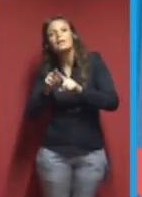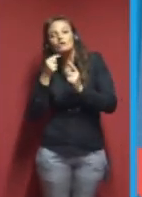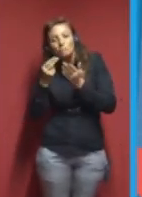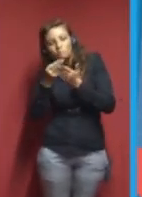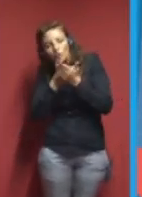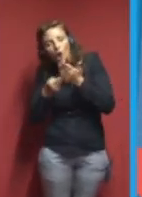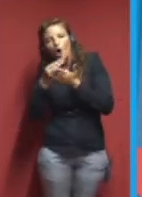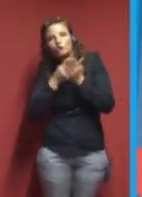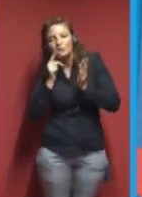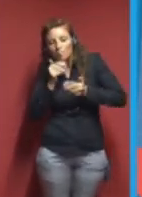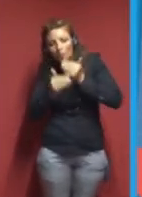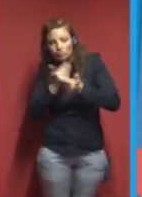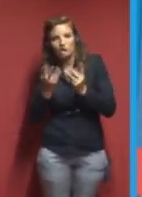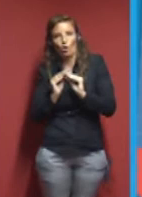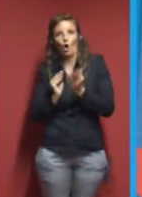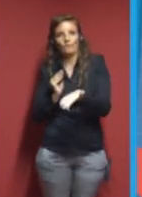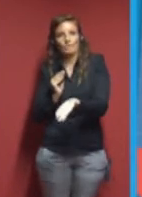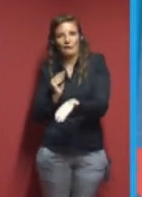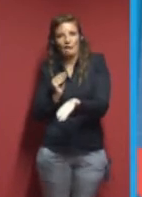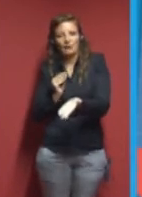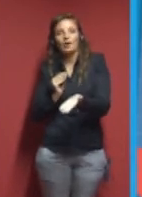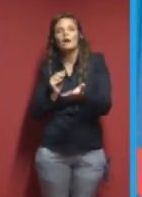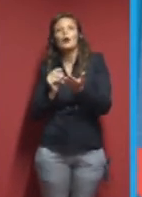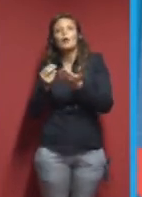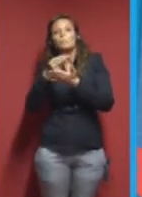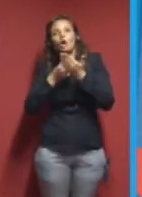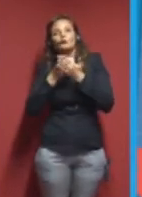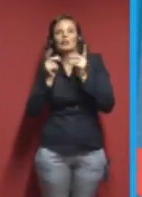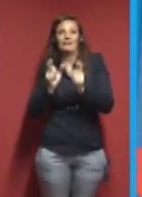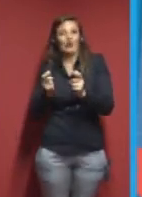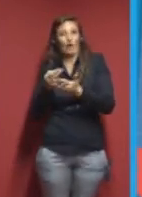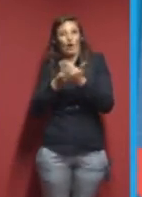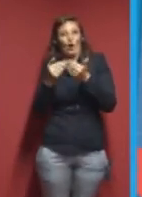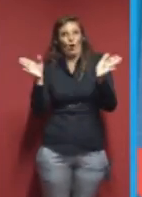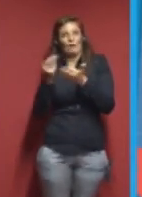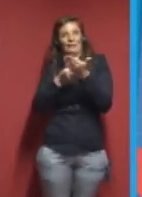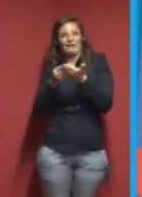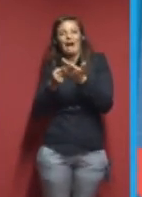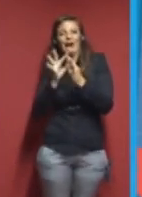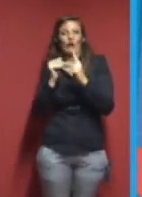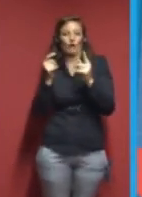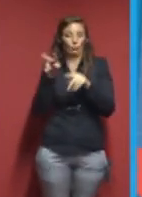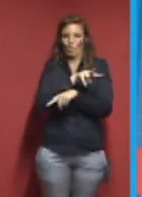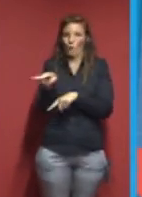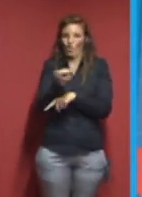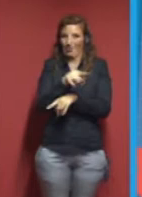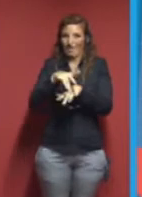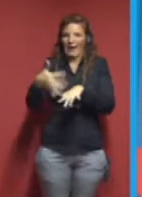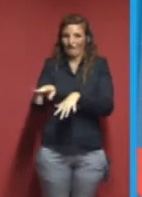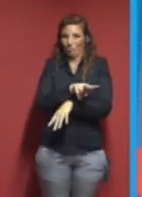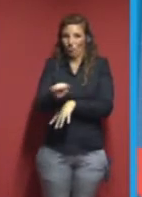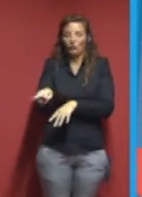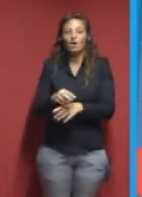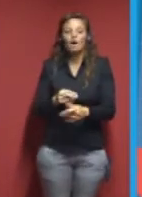also the analysis of a community inside the design project. So let's have a look first at the process. It's very important that we find a way